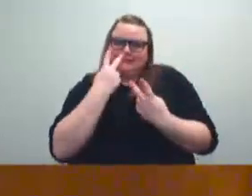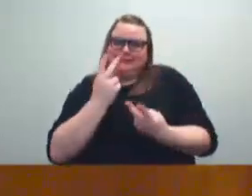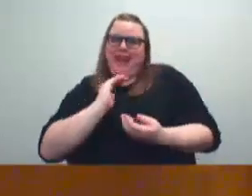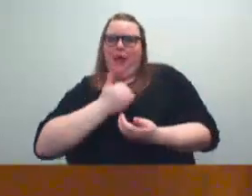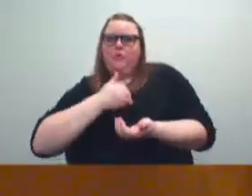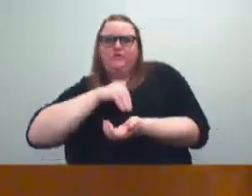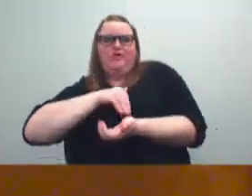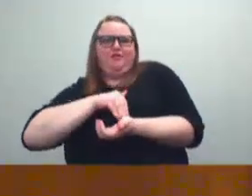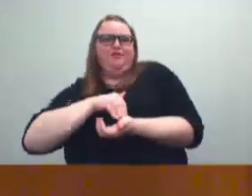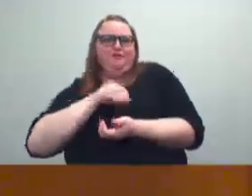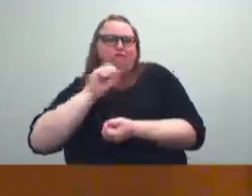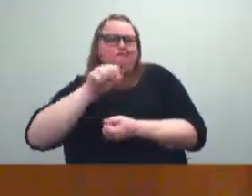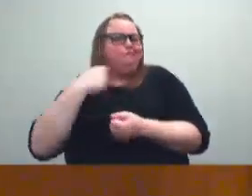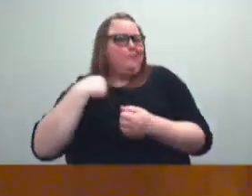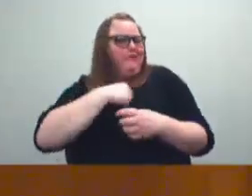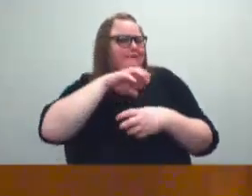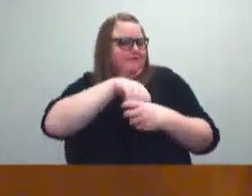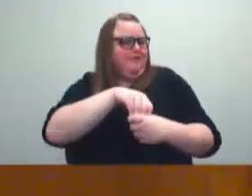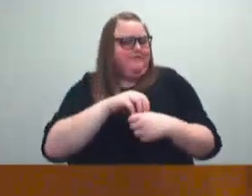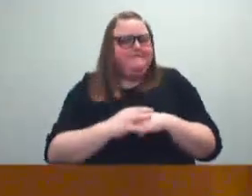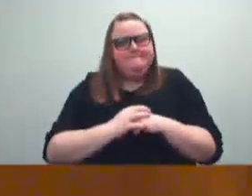patient or a Renown.